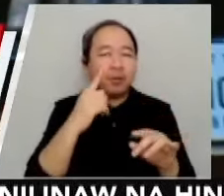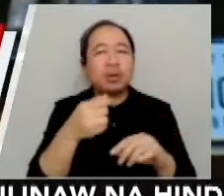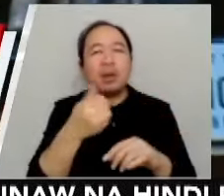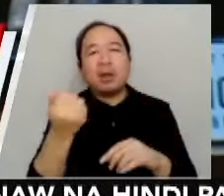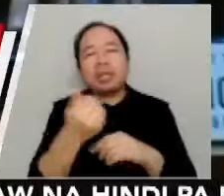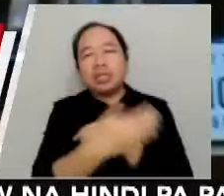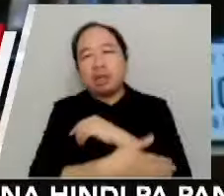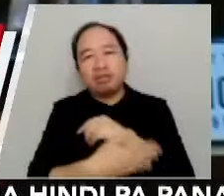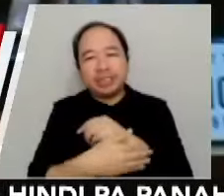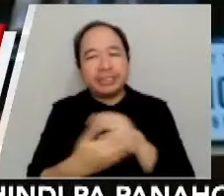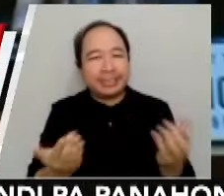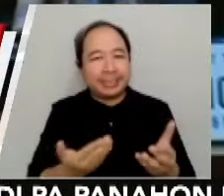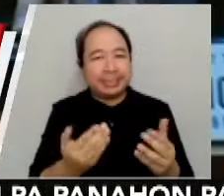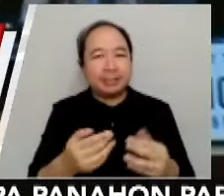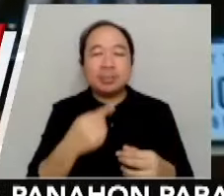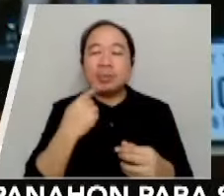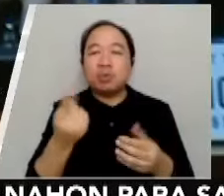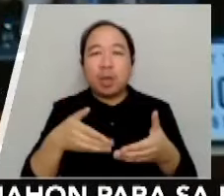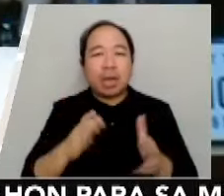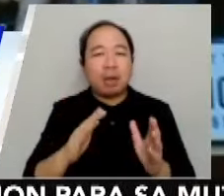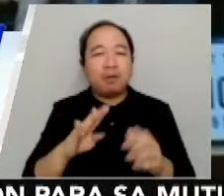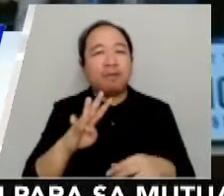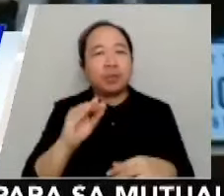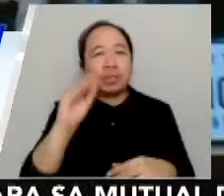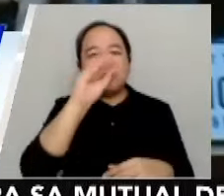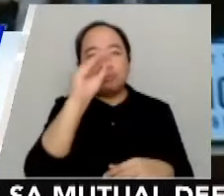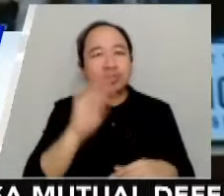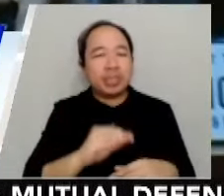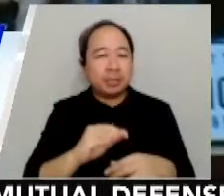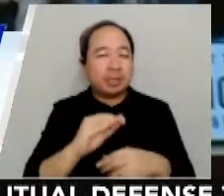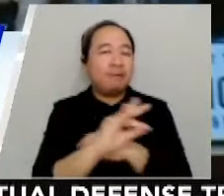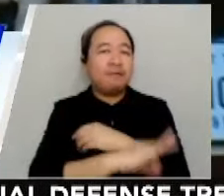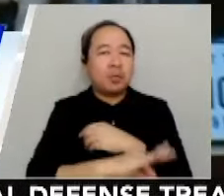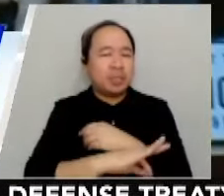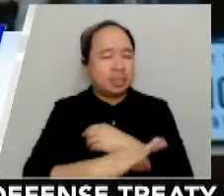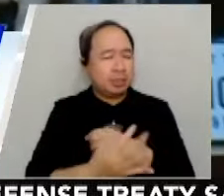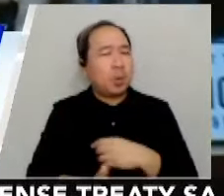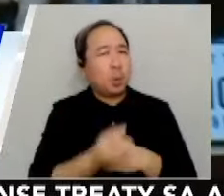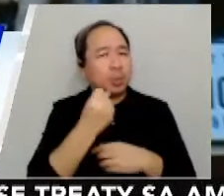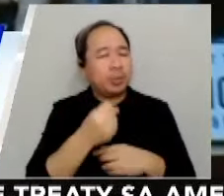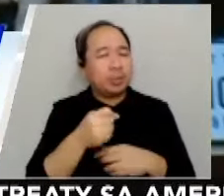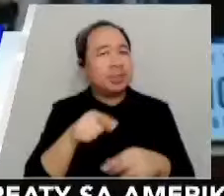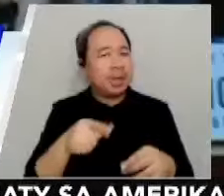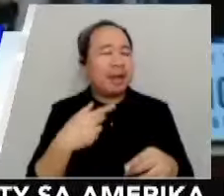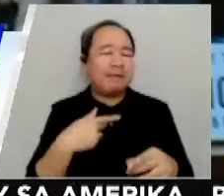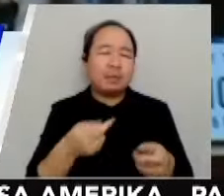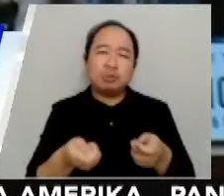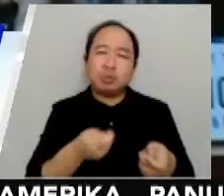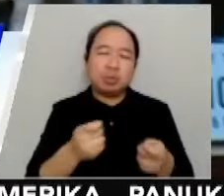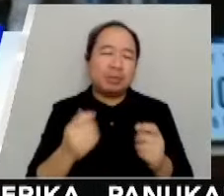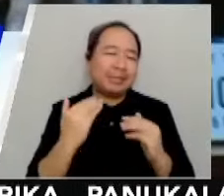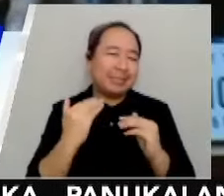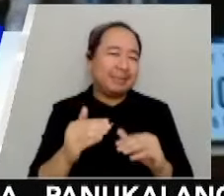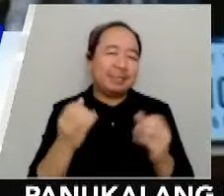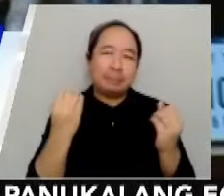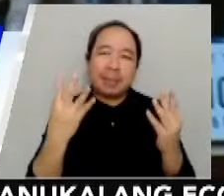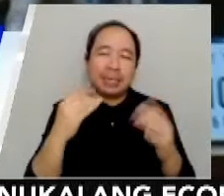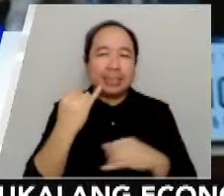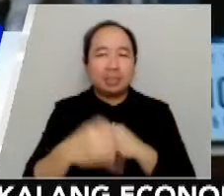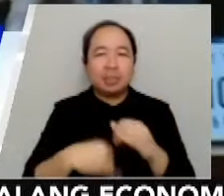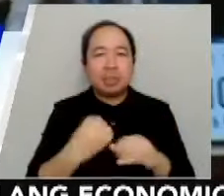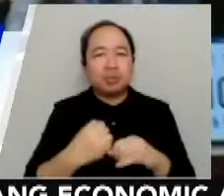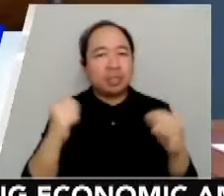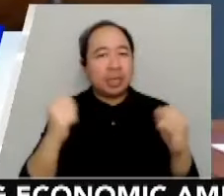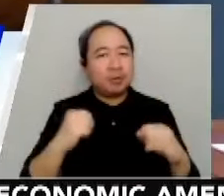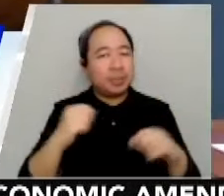up to 40% foreign ownership. This is a provision that greatly restricts many international agreements that the Philippines is a